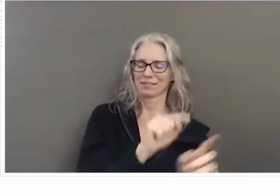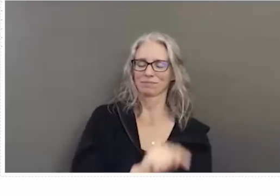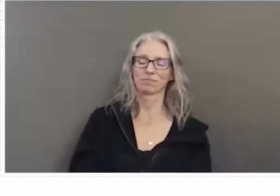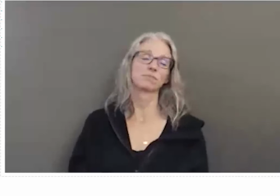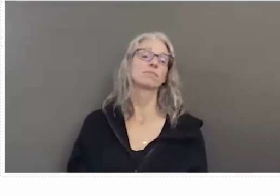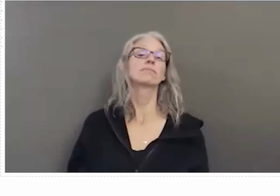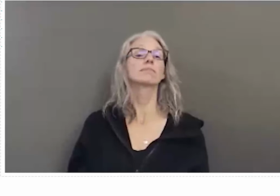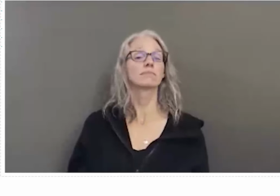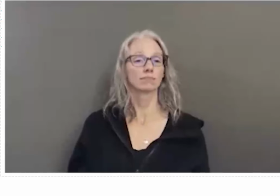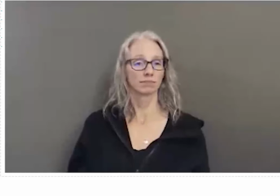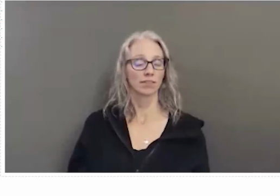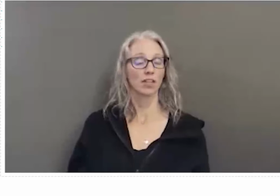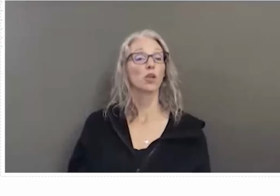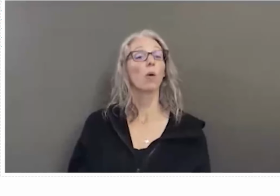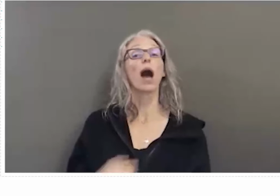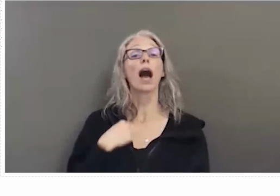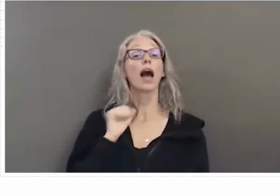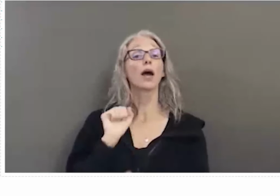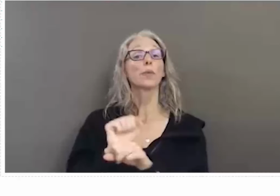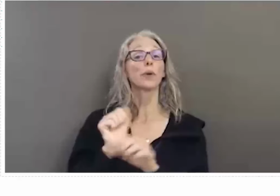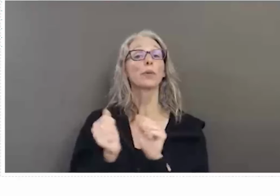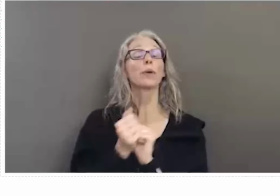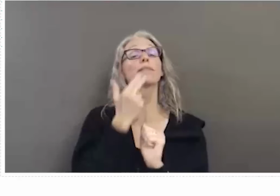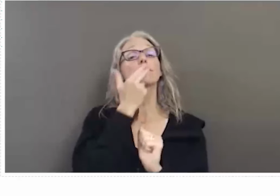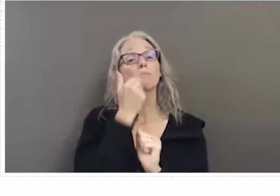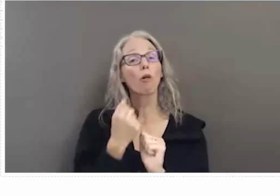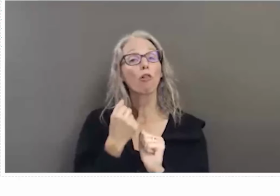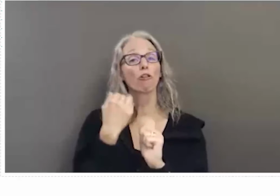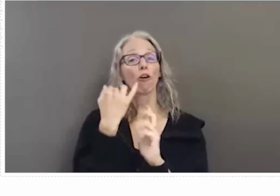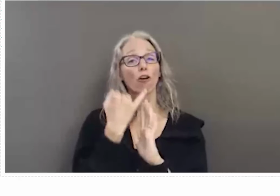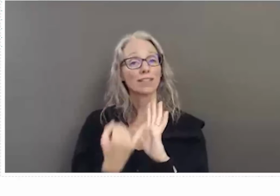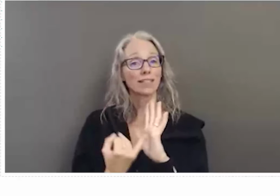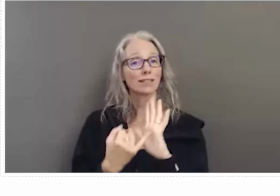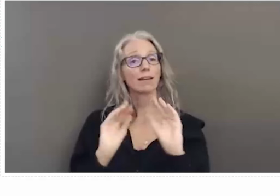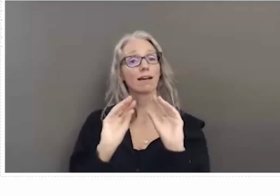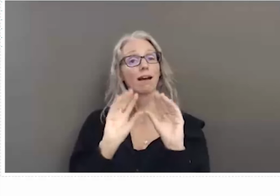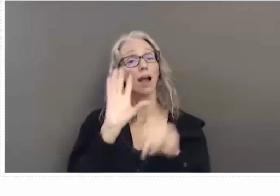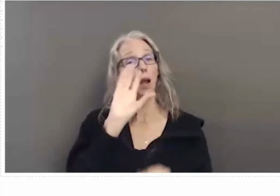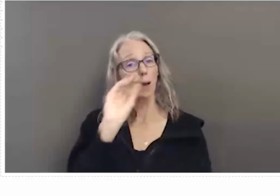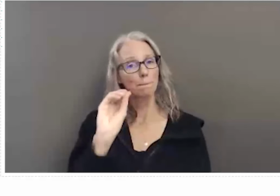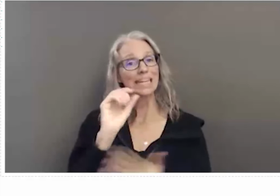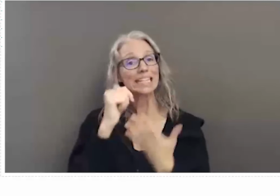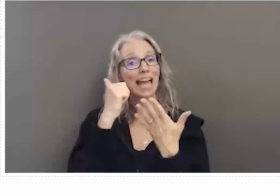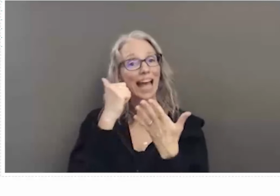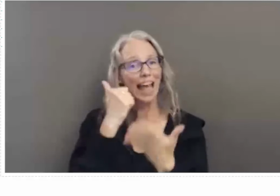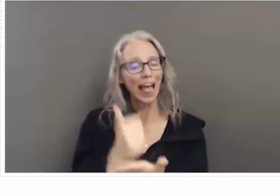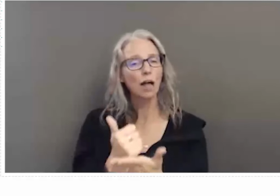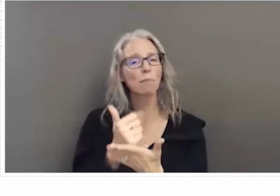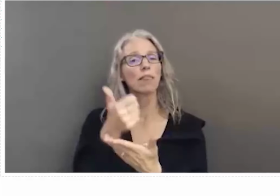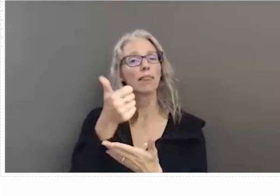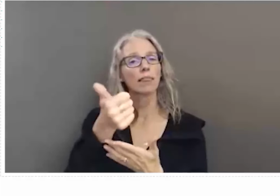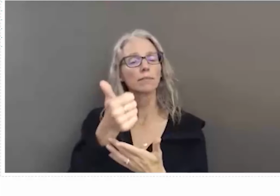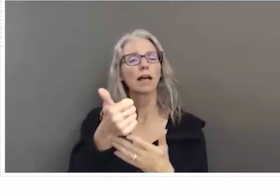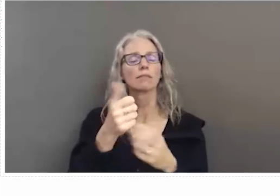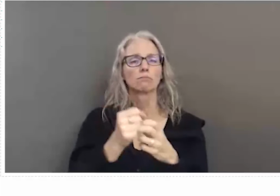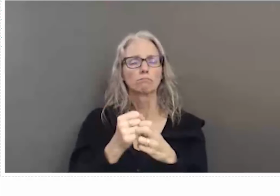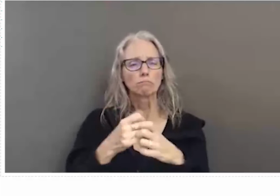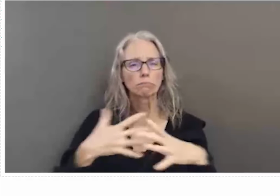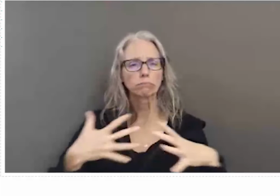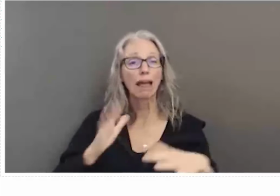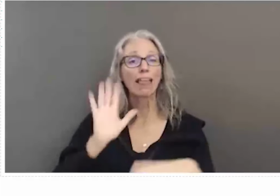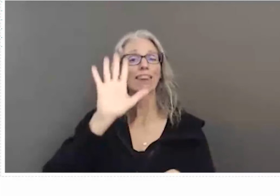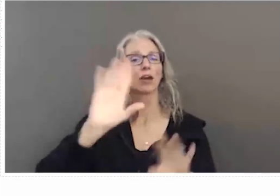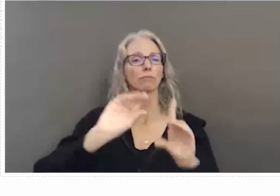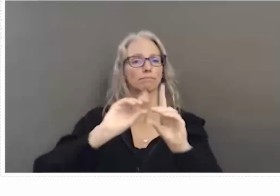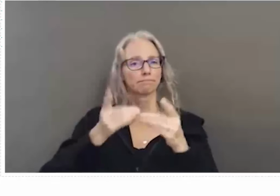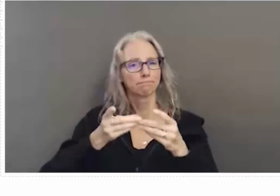to help them grow that part of their activities, because we have to admit it, it's not that easy to do sponsorship if you want to do